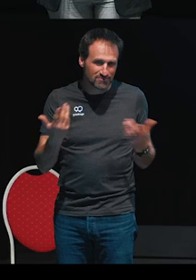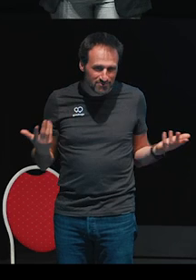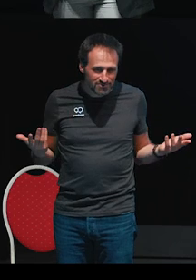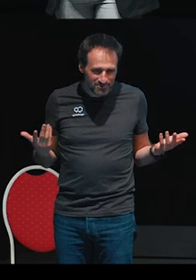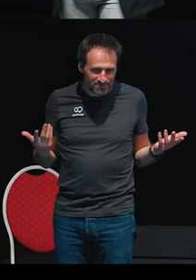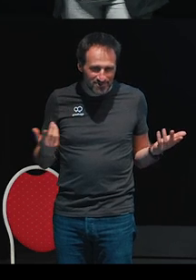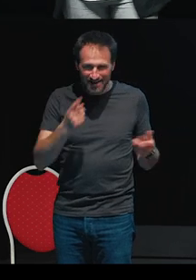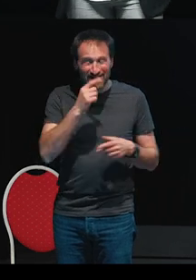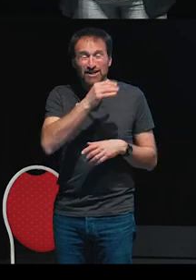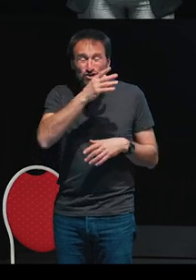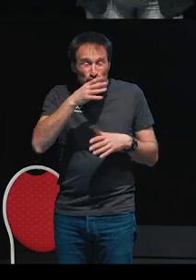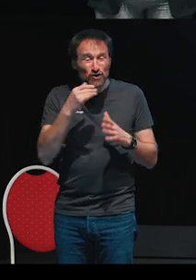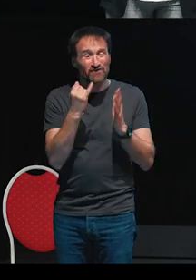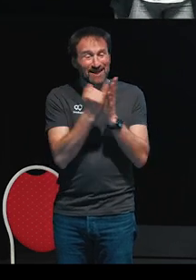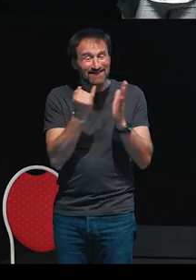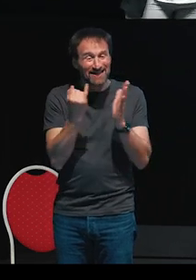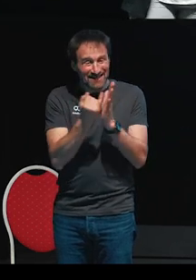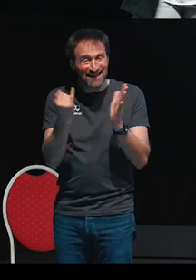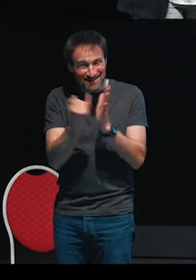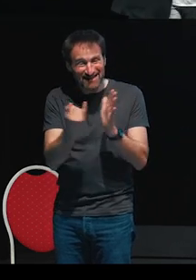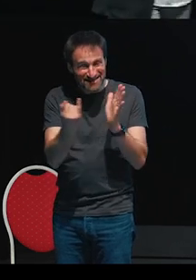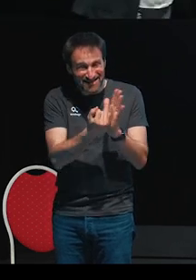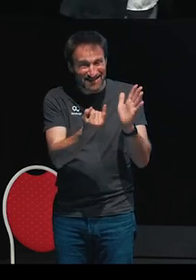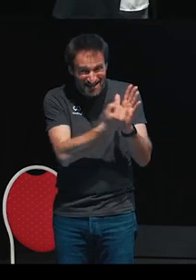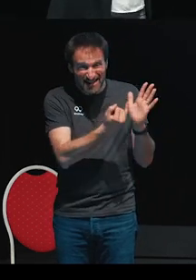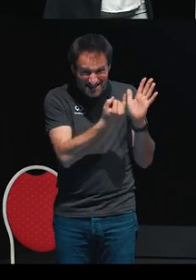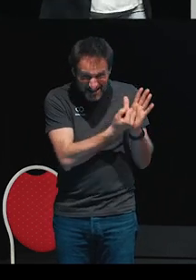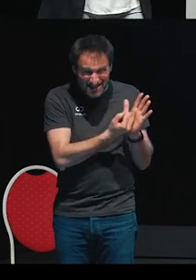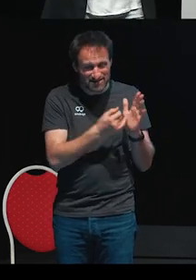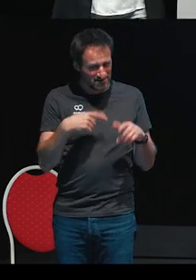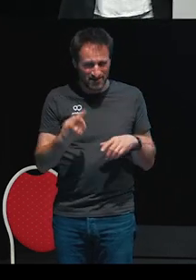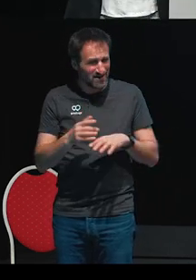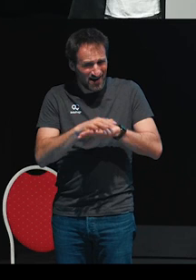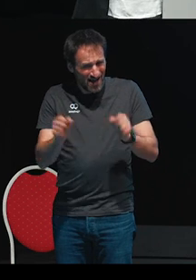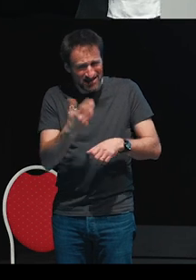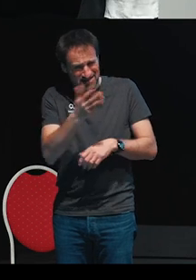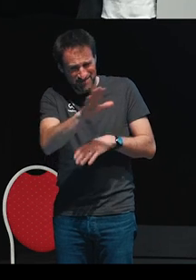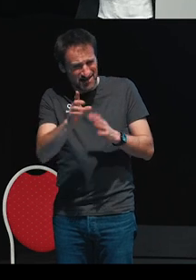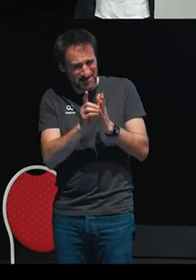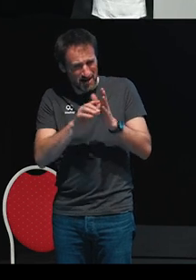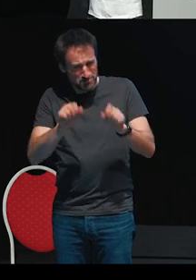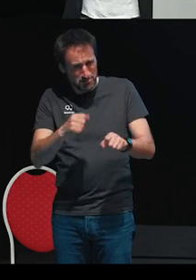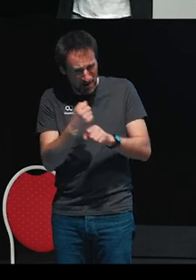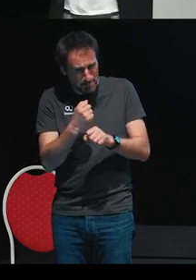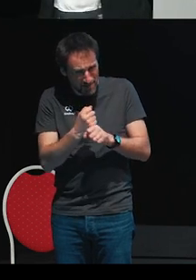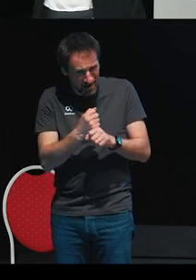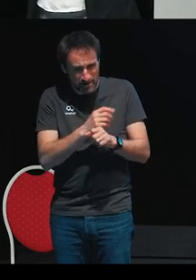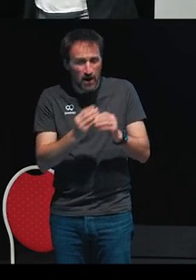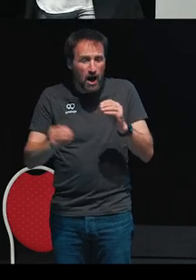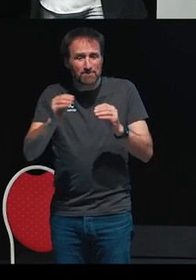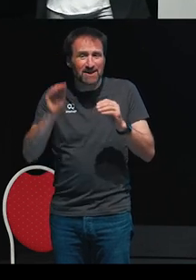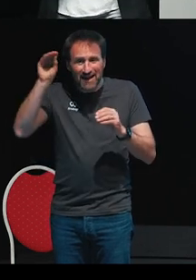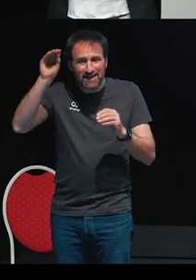you have too many indexes, everything that your database is doing is updating indexes. You're not